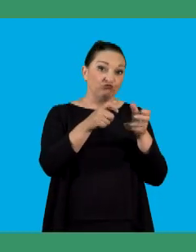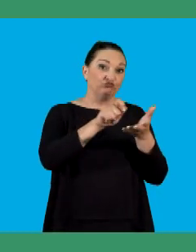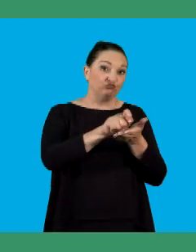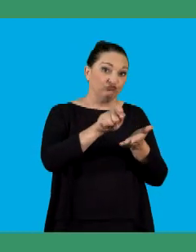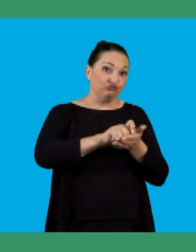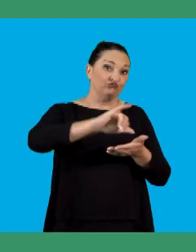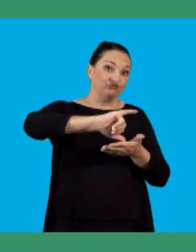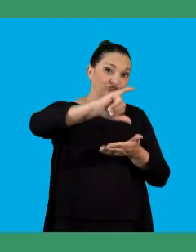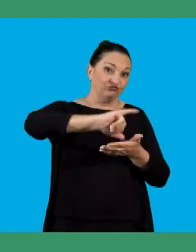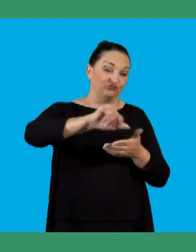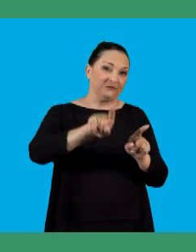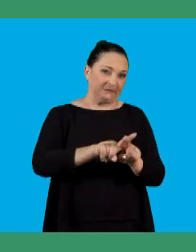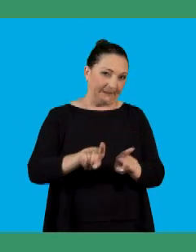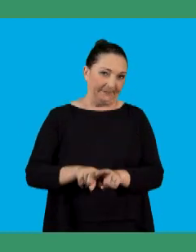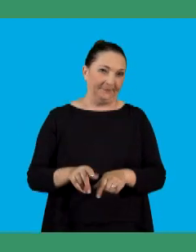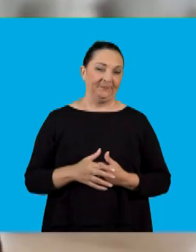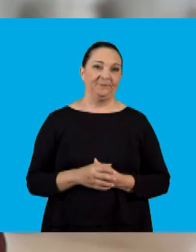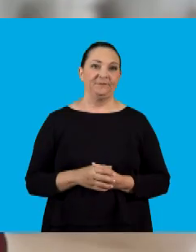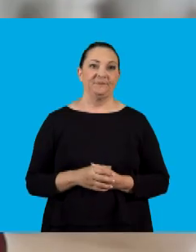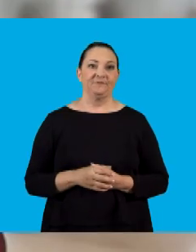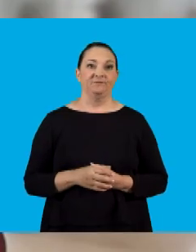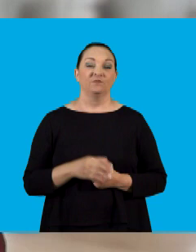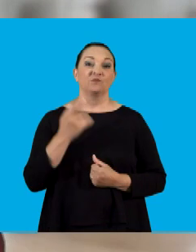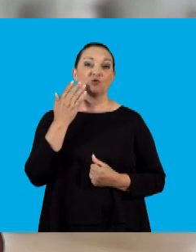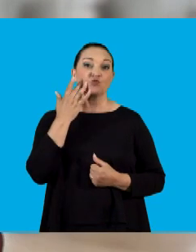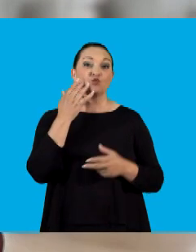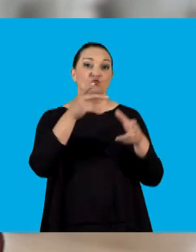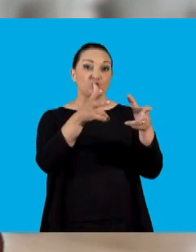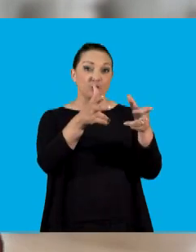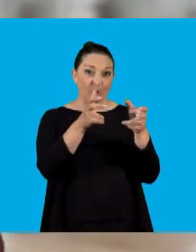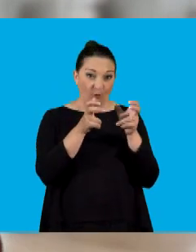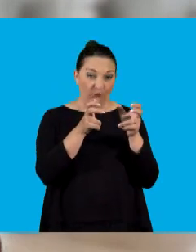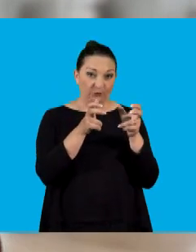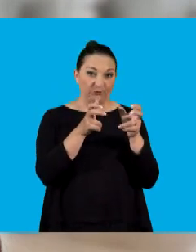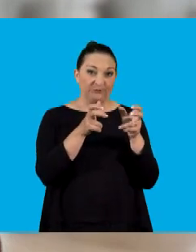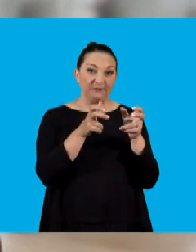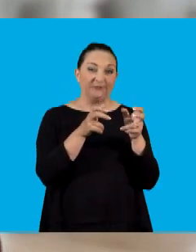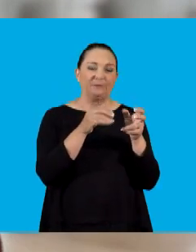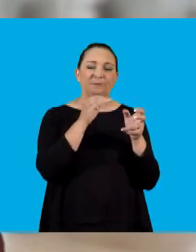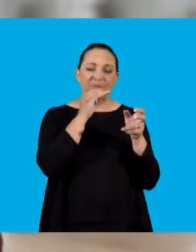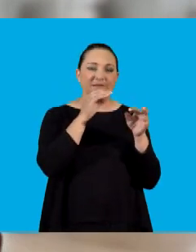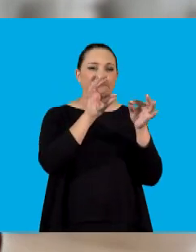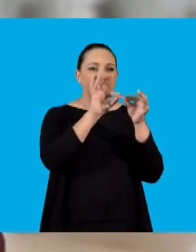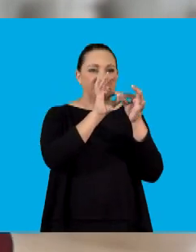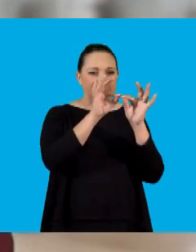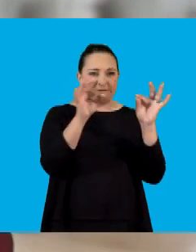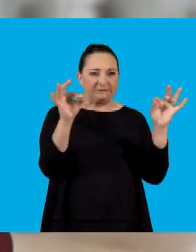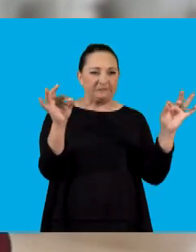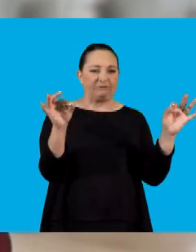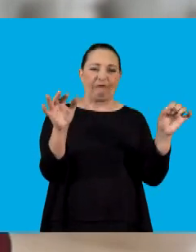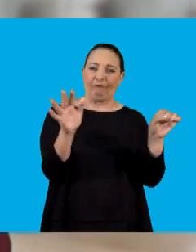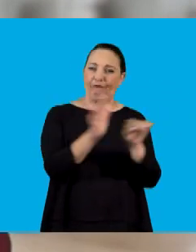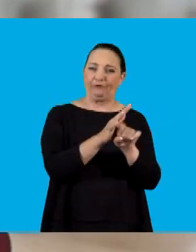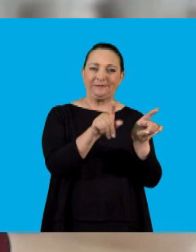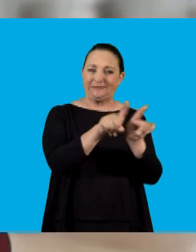to support your answer. Now remember that if we are quoting, we are taking the statement as it appears from